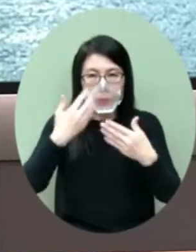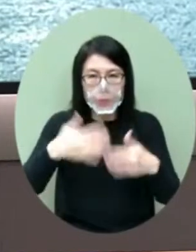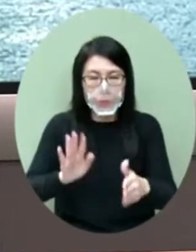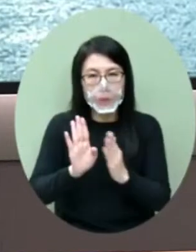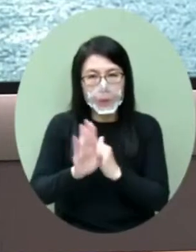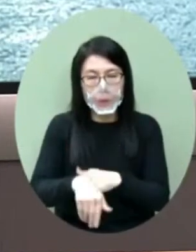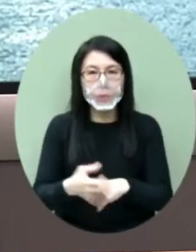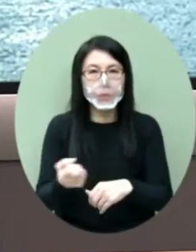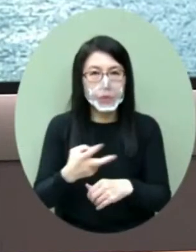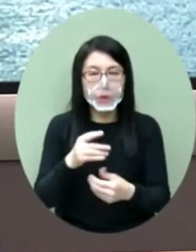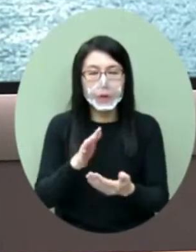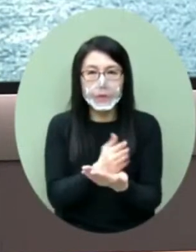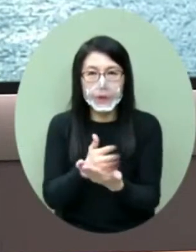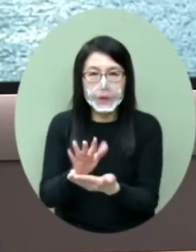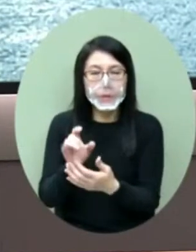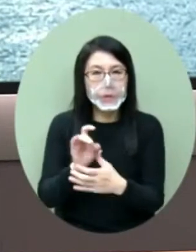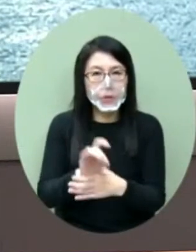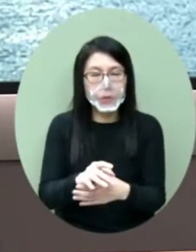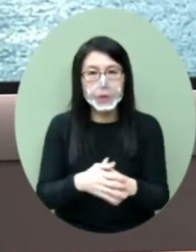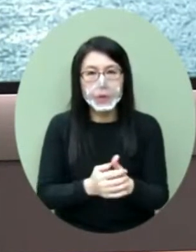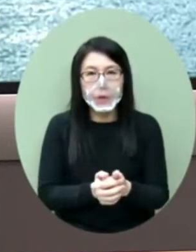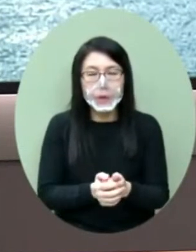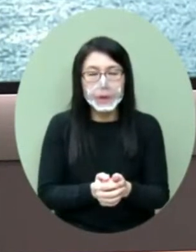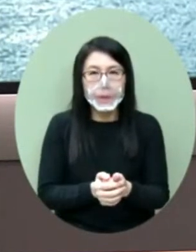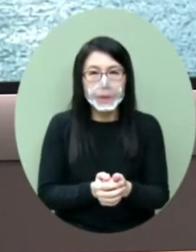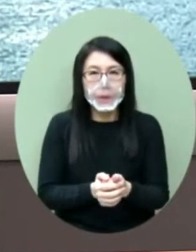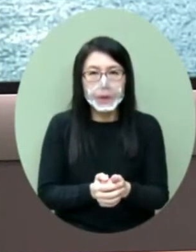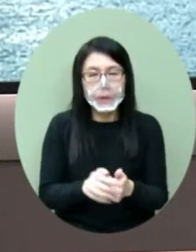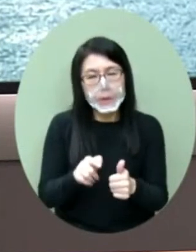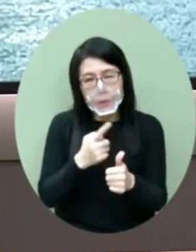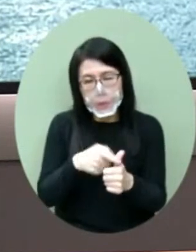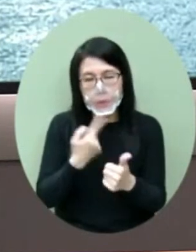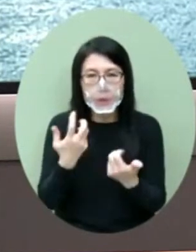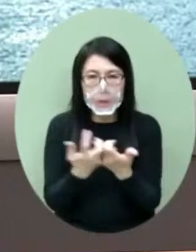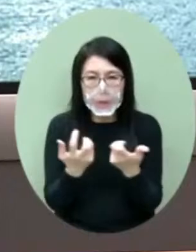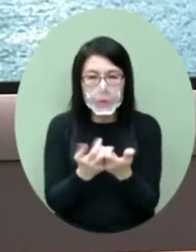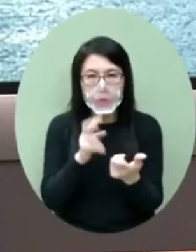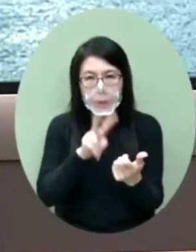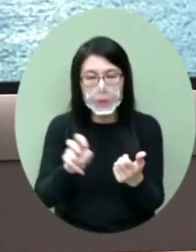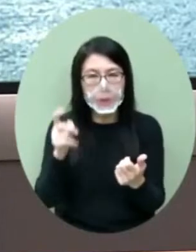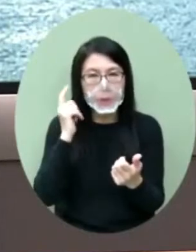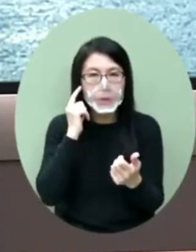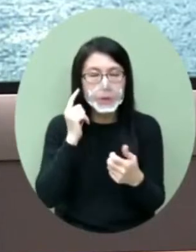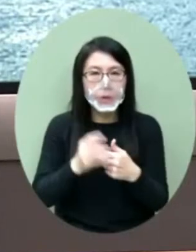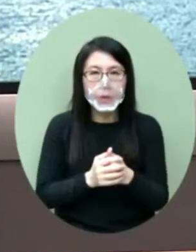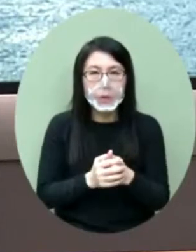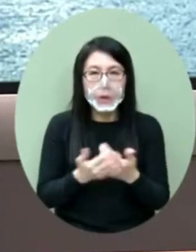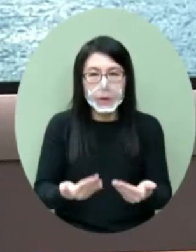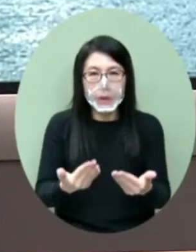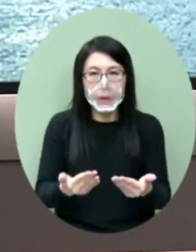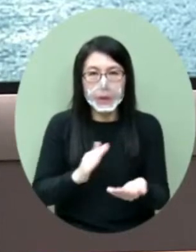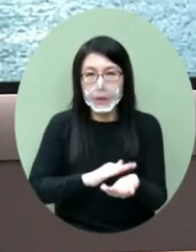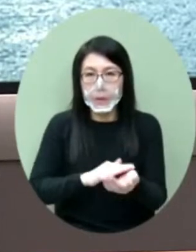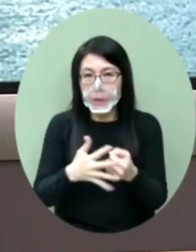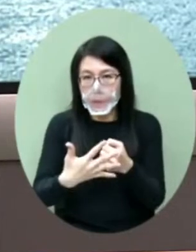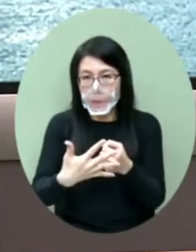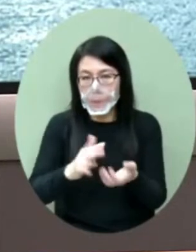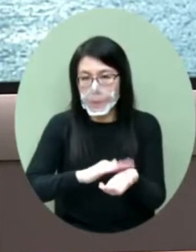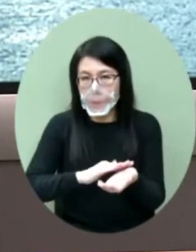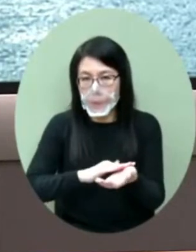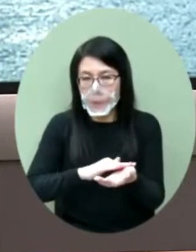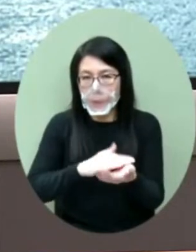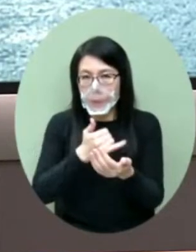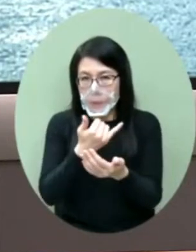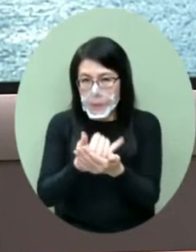carefully, and we will also conduct some analysis from the preliminary data. For this